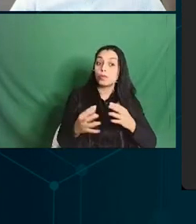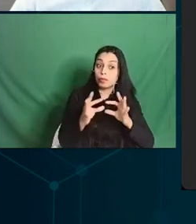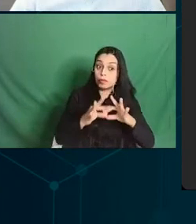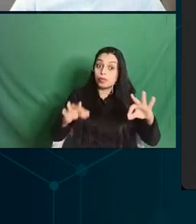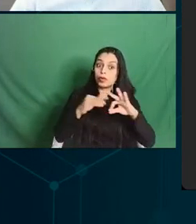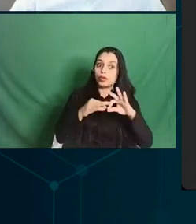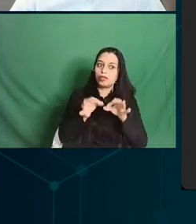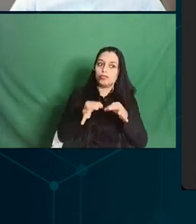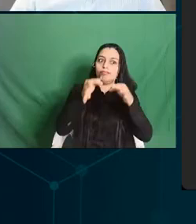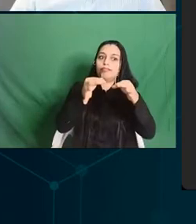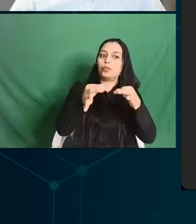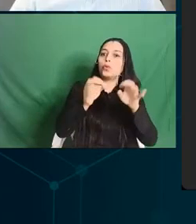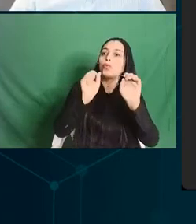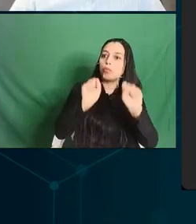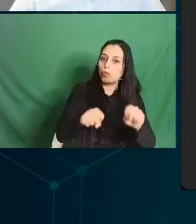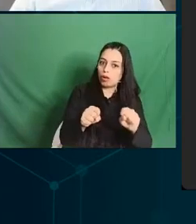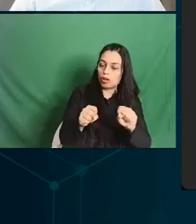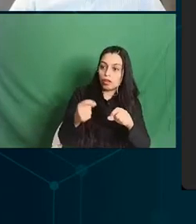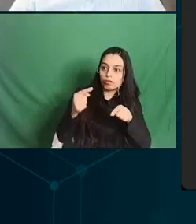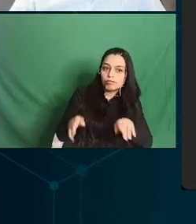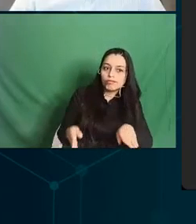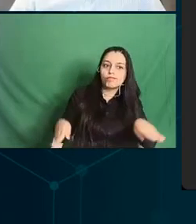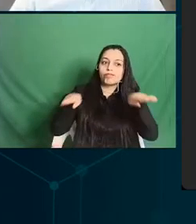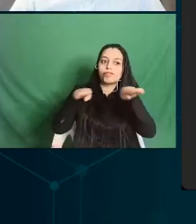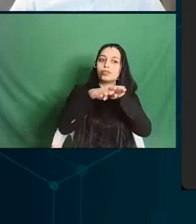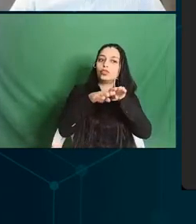but as, okay, now we can put